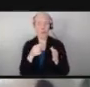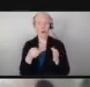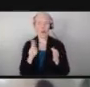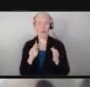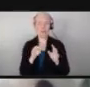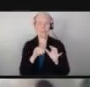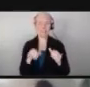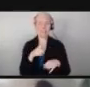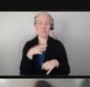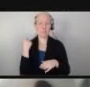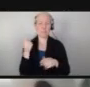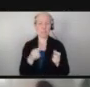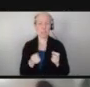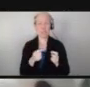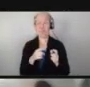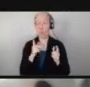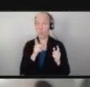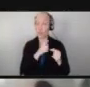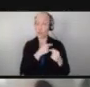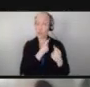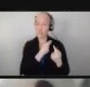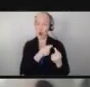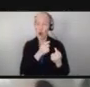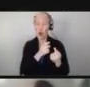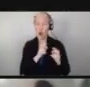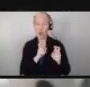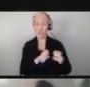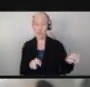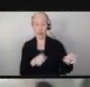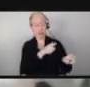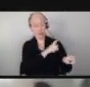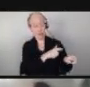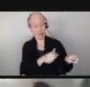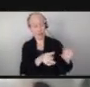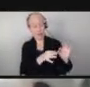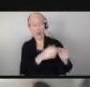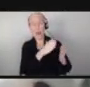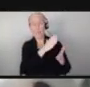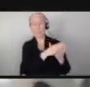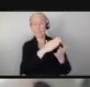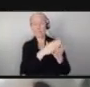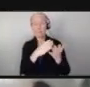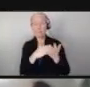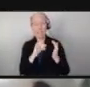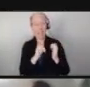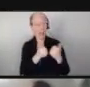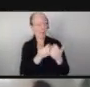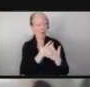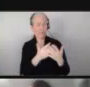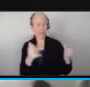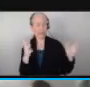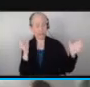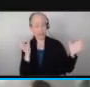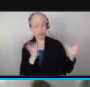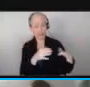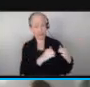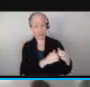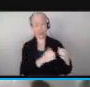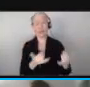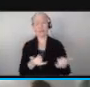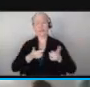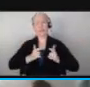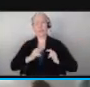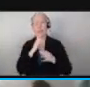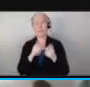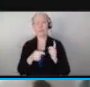so far is kind of how each of the pieces fit together. And now I'm going to try to talk about how the Human System Risk